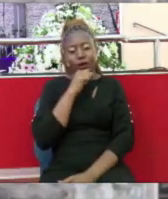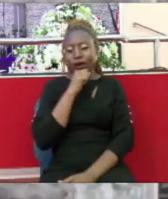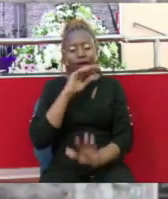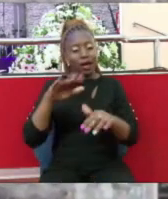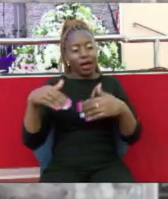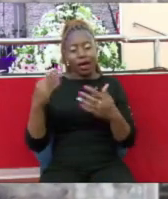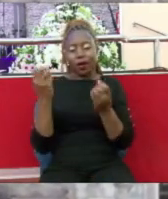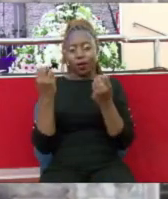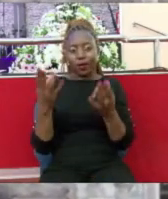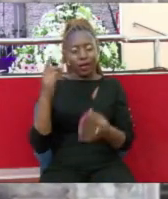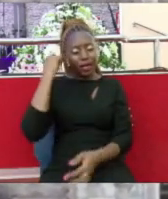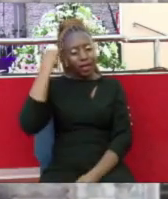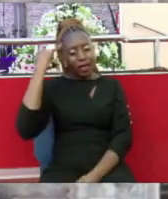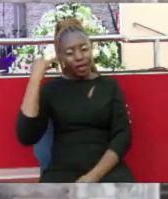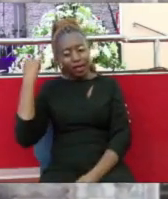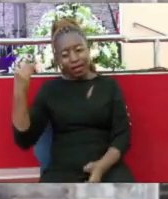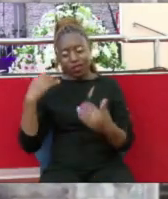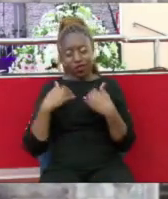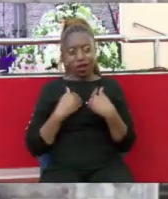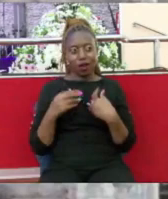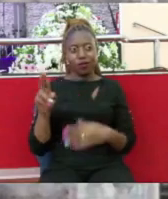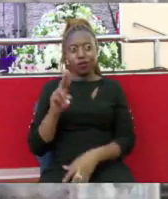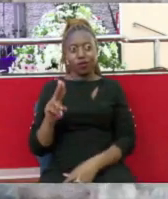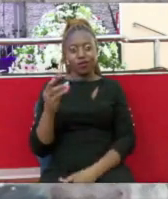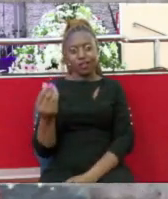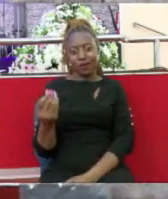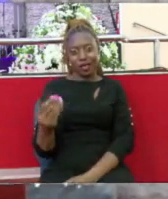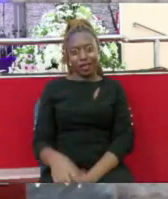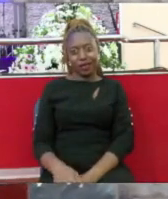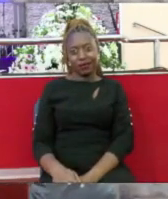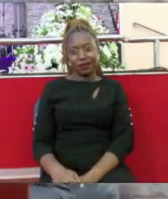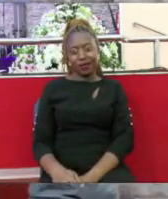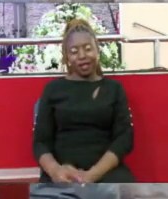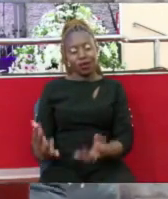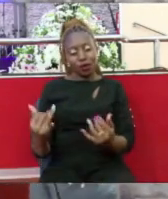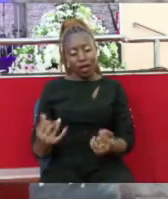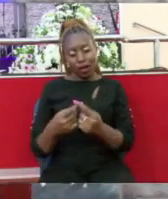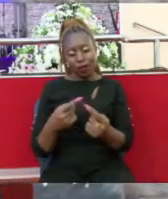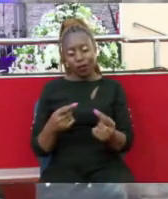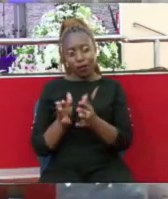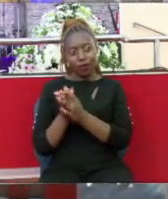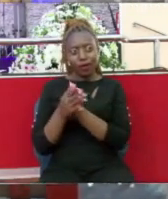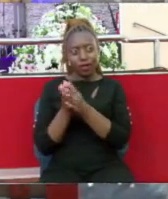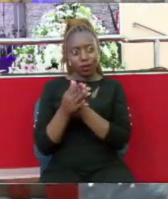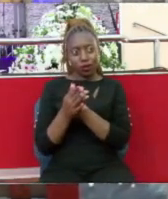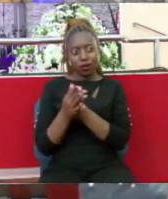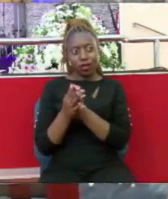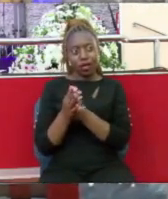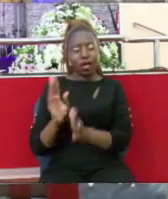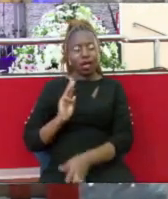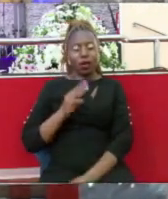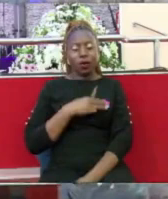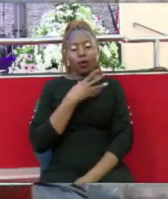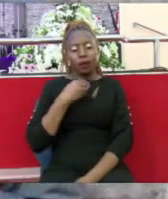So through this passage you want to see, kwa hivyo kwa simulizi hii ambayo tunaiona, what does God expect us on the principle of multiplication?